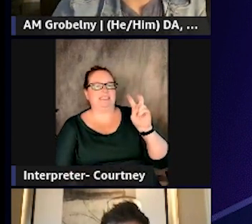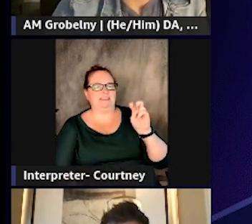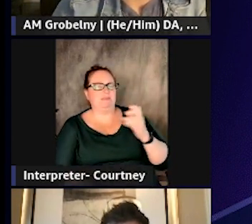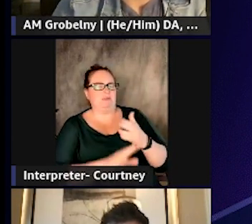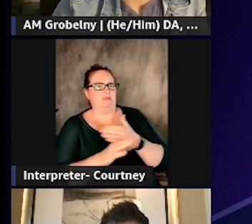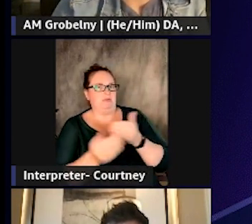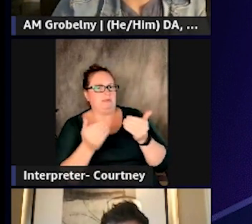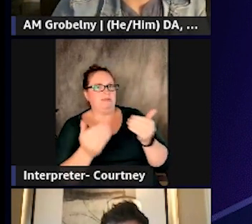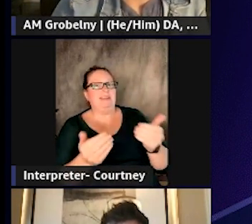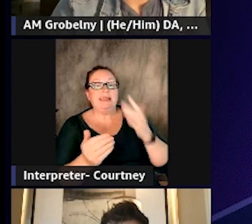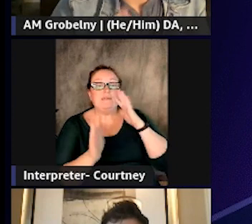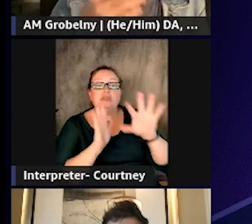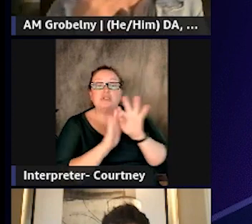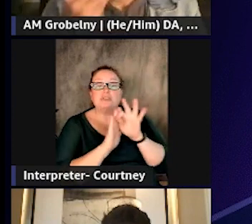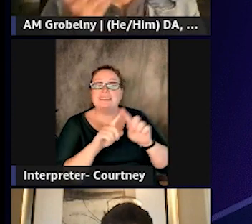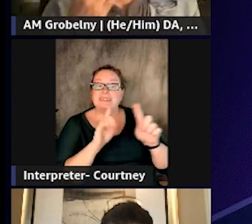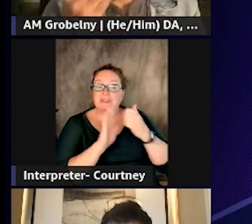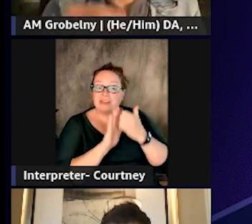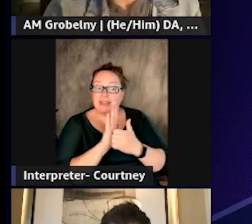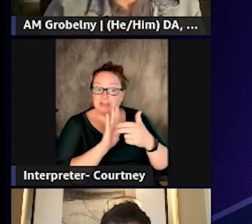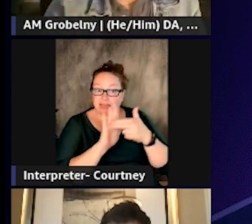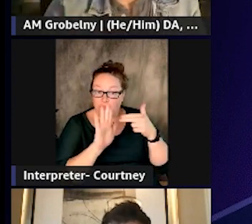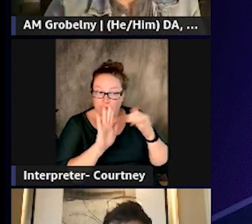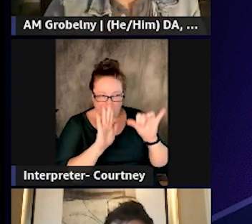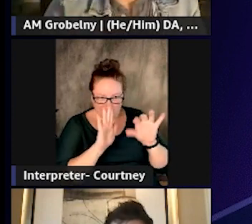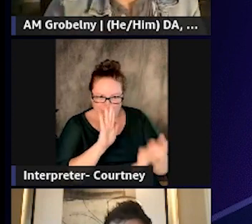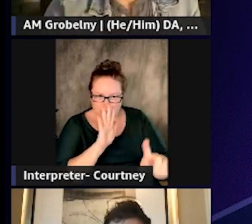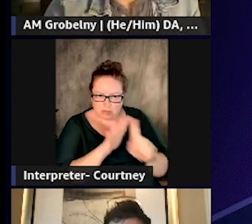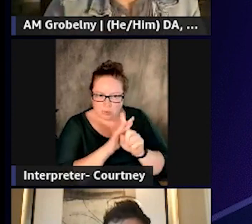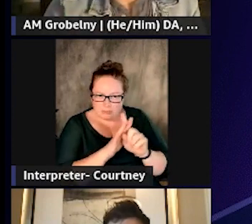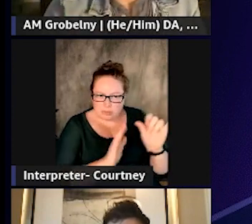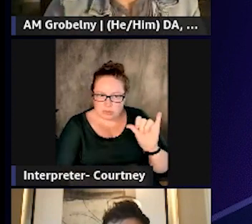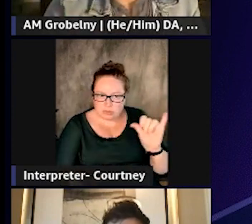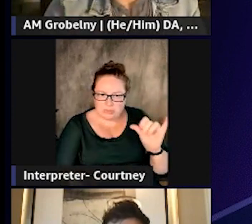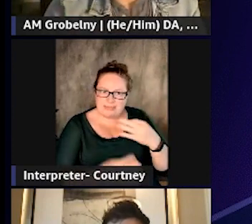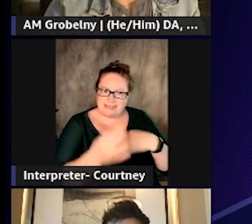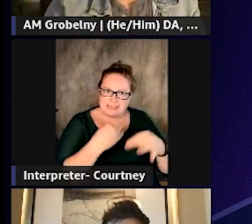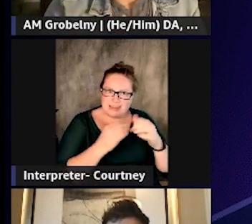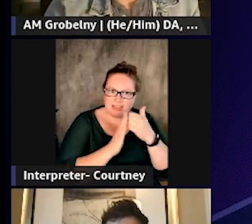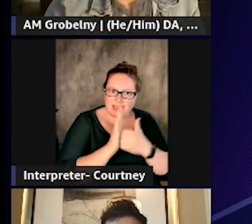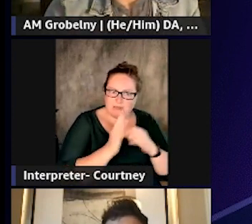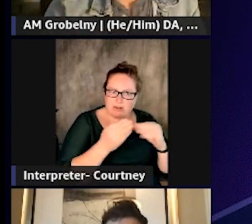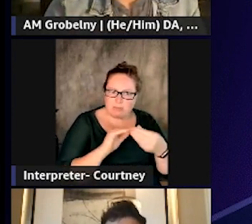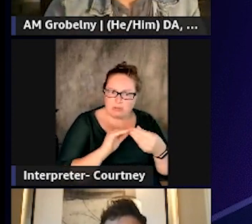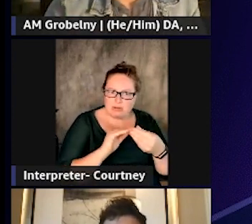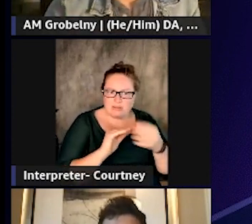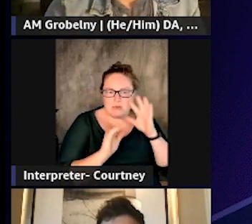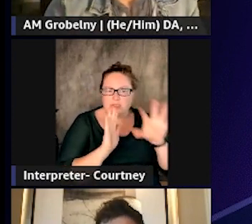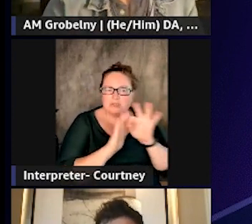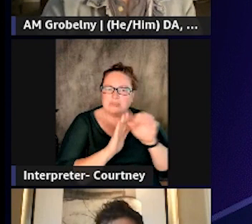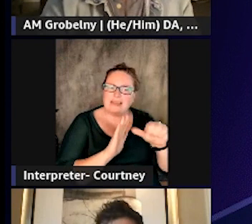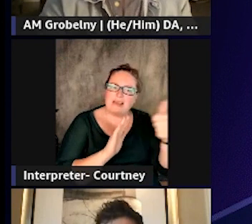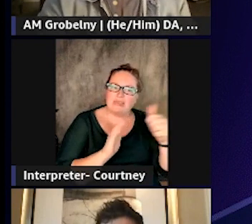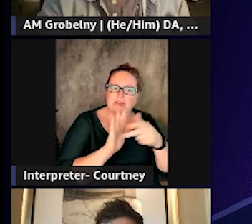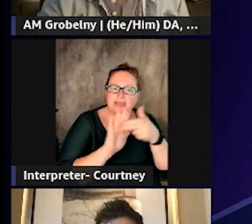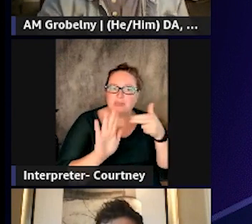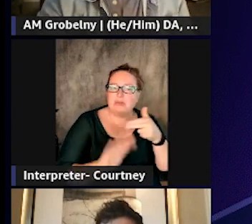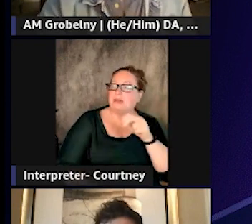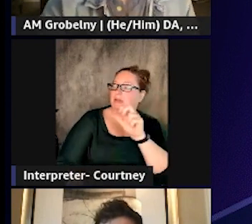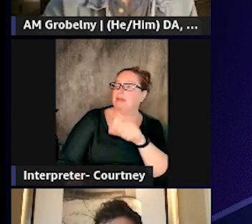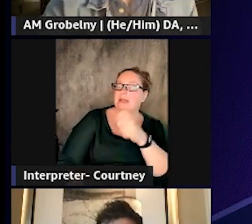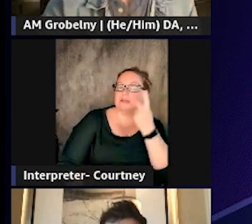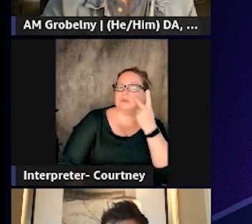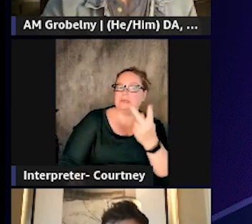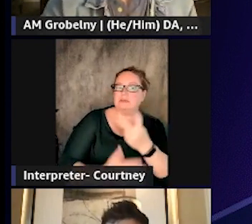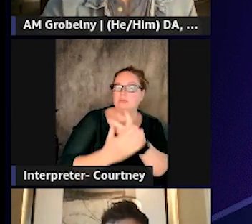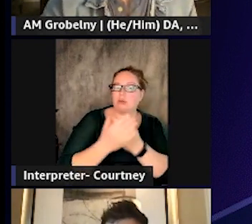account label rather than account ID, would that show up there as well? Or instead of account number? Yeah, so you actually see both. So